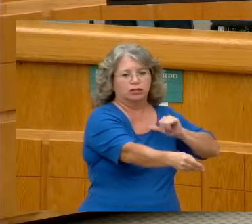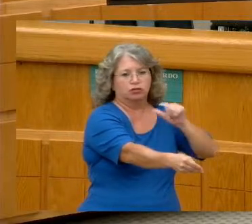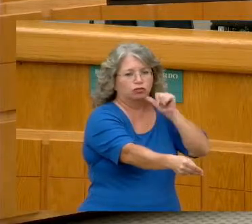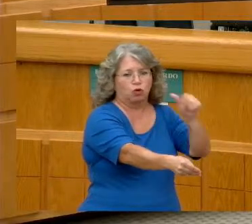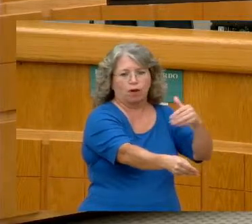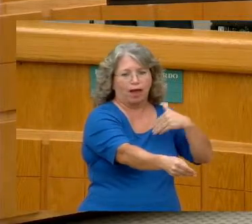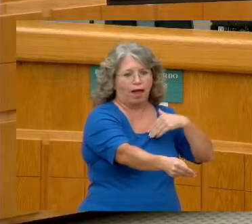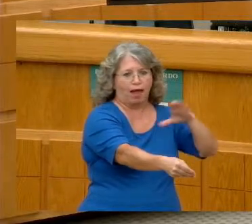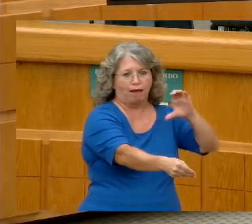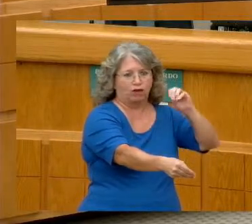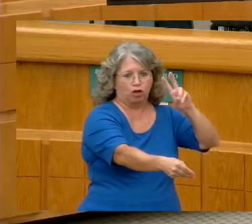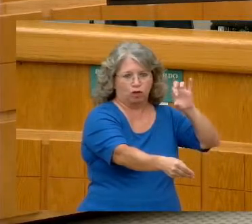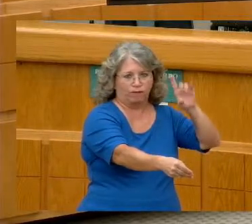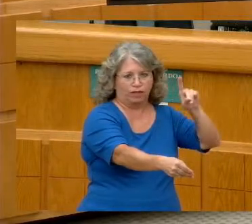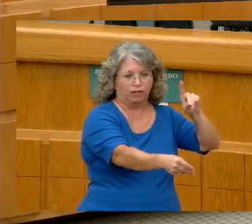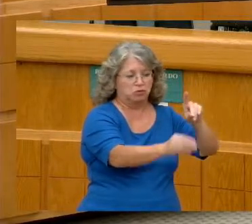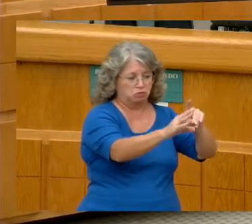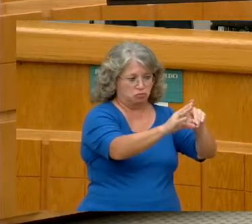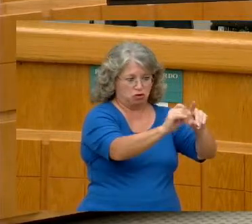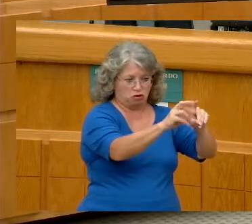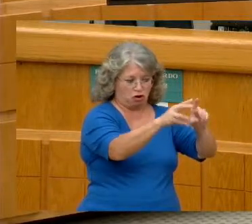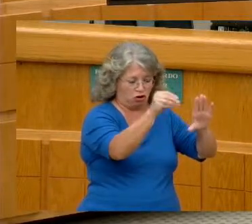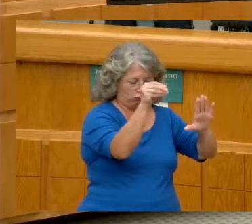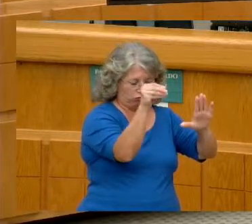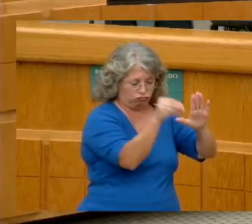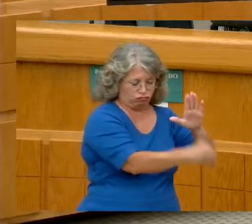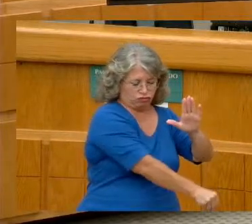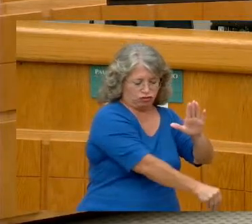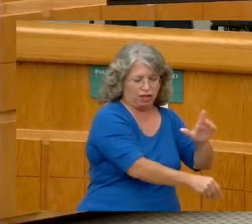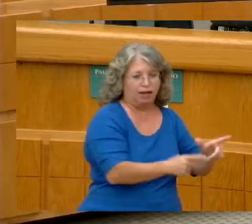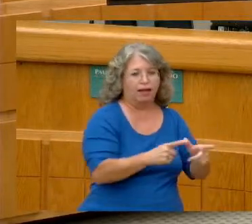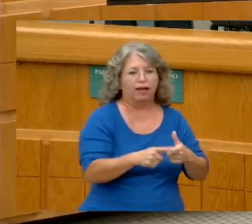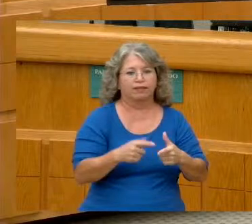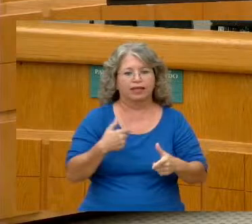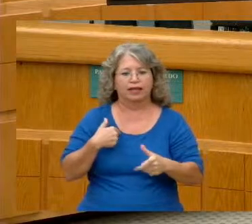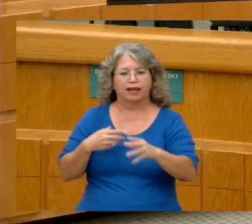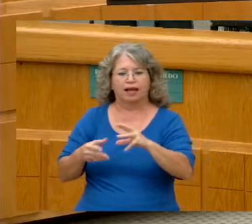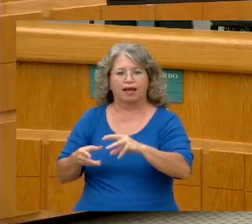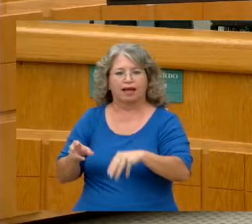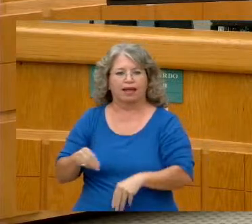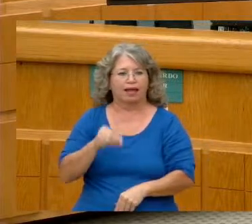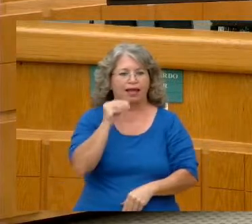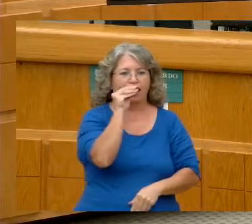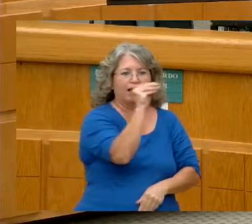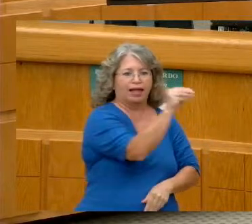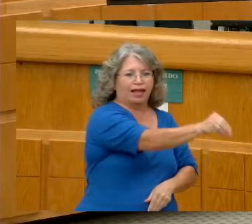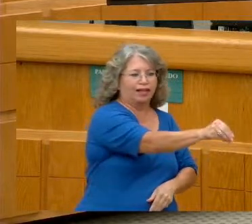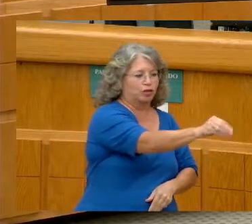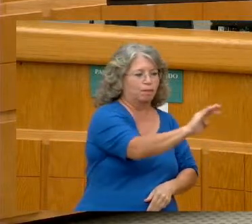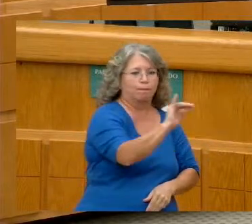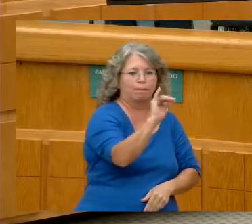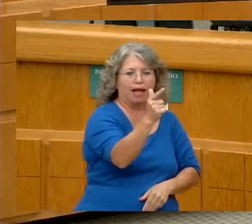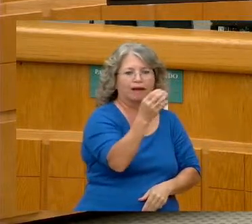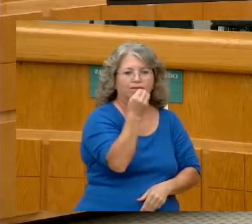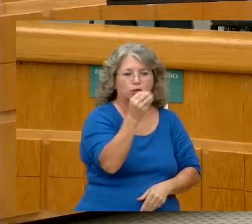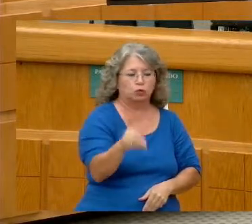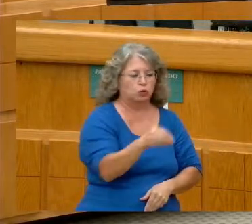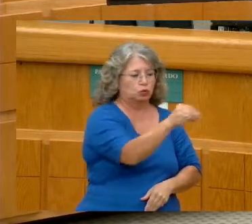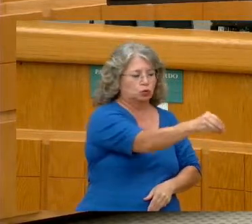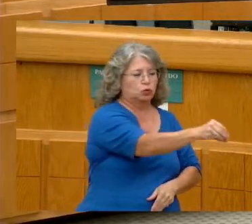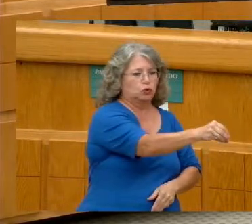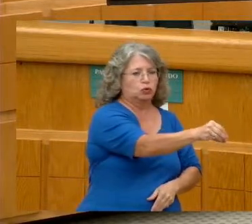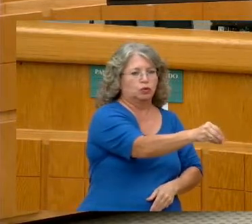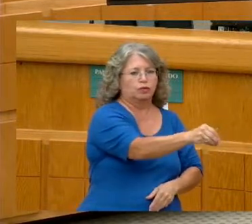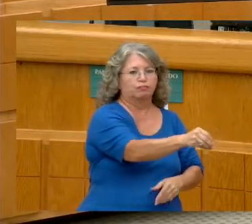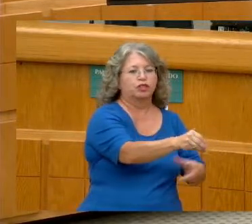You put your credit card away, and then I hand you the bag. The French fries smell really good, and so you put your hand in there, and now you eat some